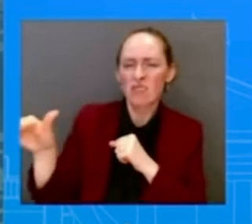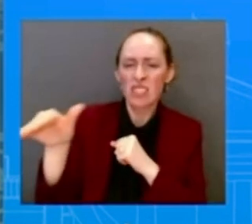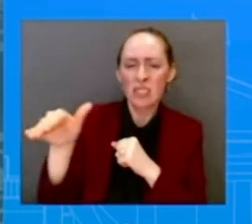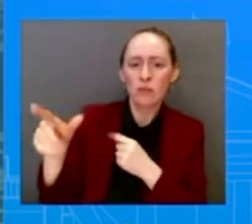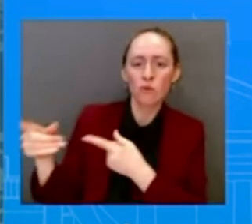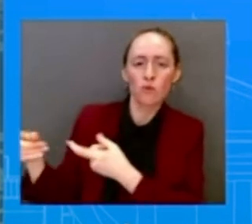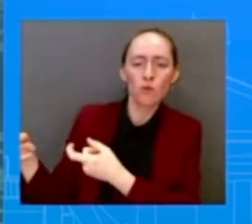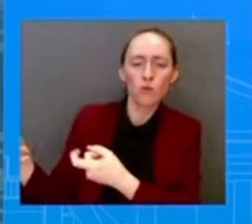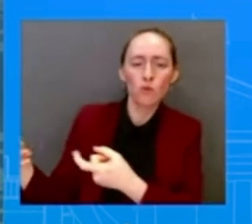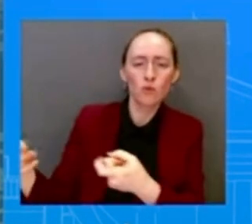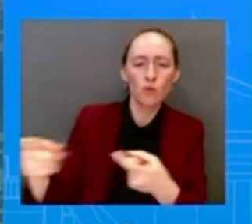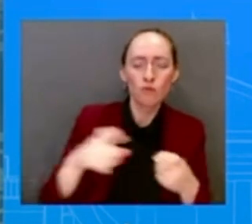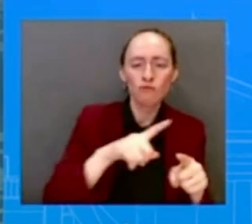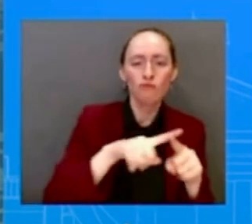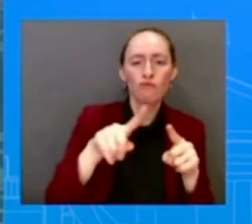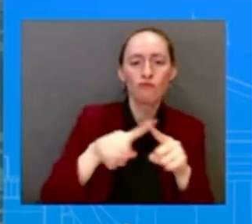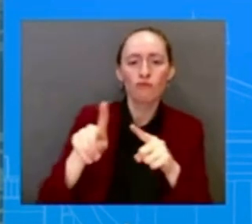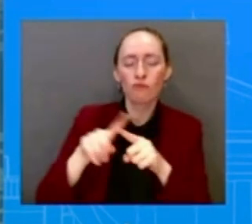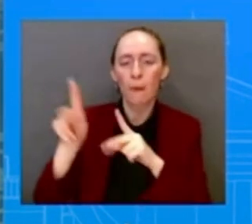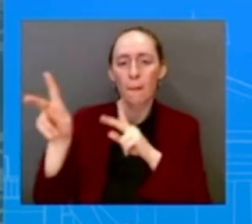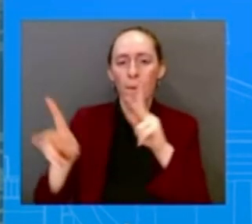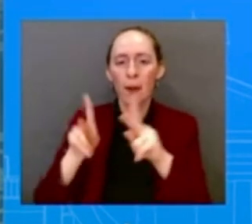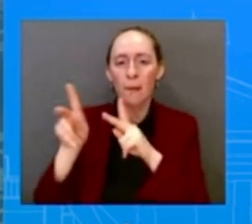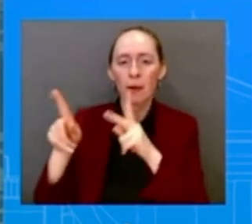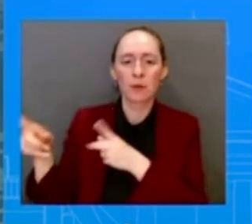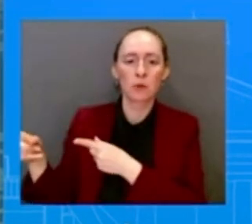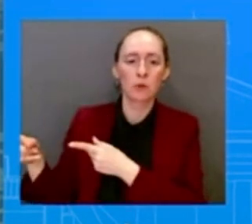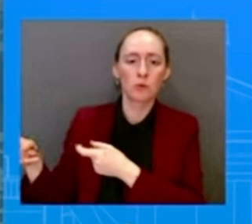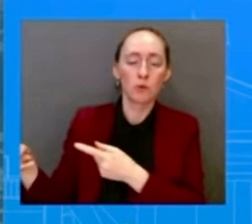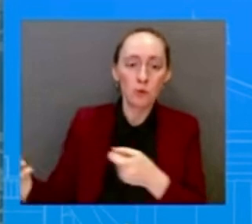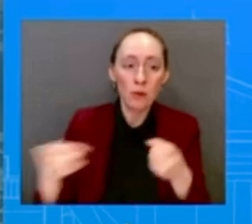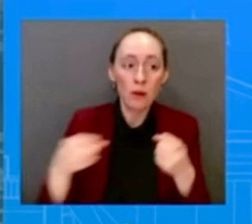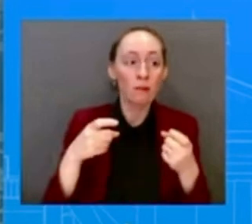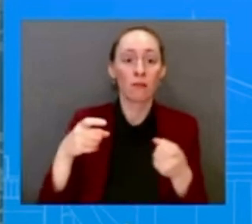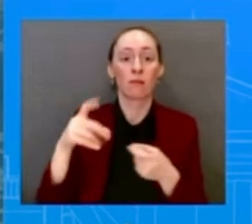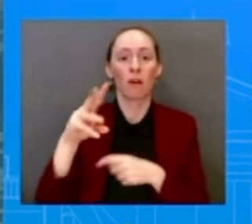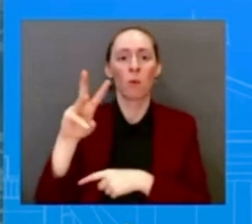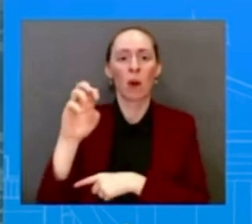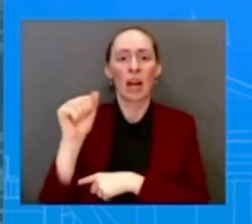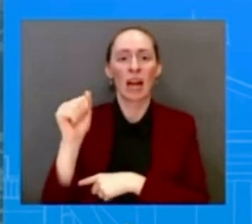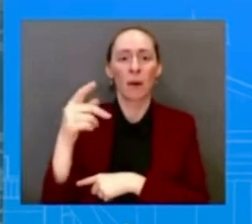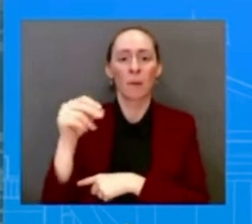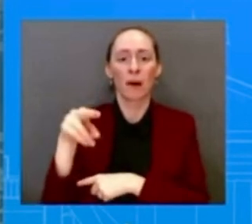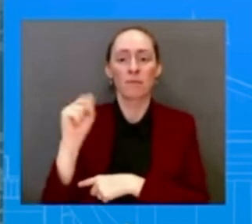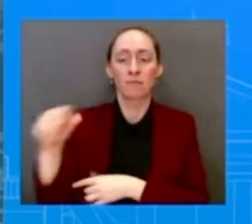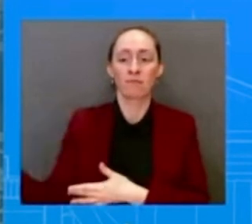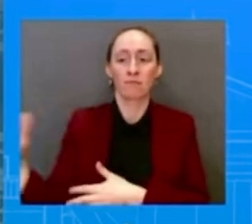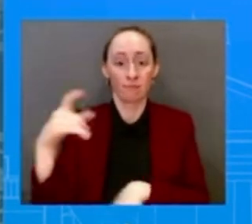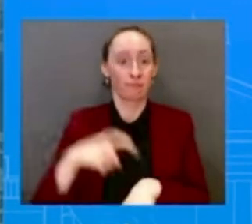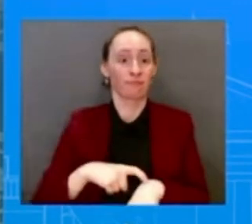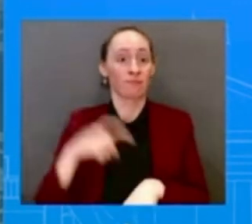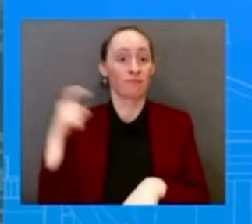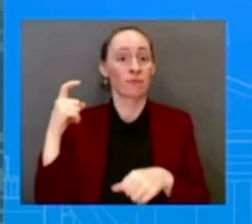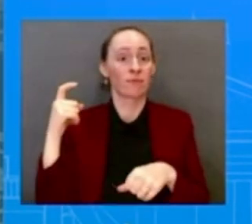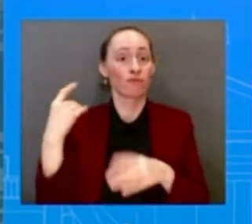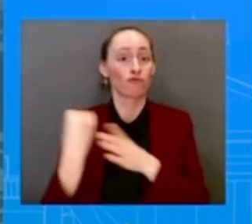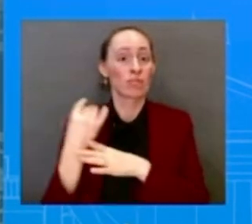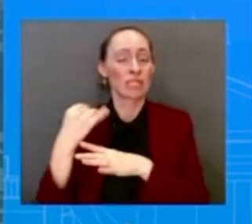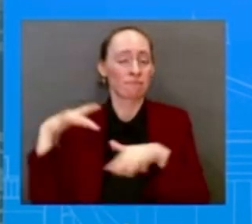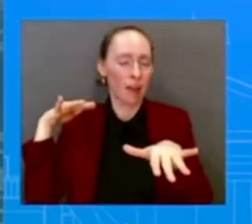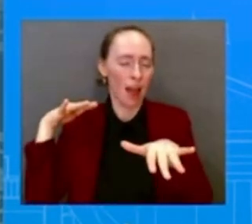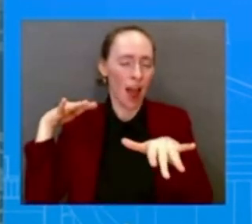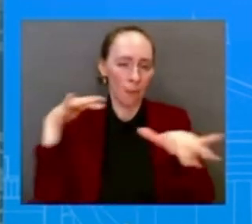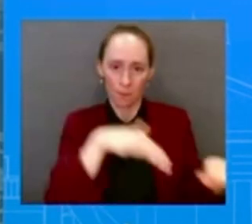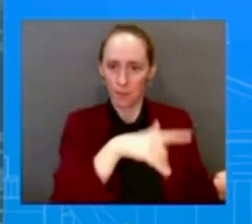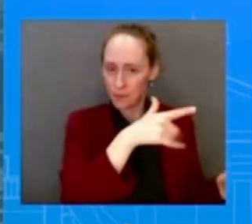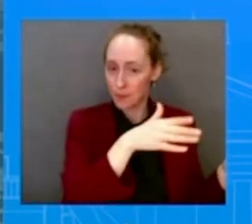in what could be renewed offensive operations come spring. But have we seen all that take shape now? I don't believe we're at a point